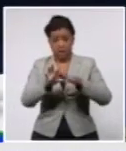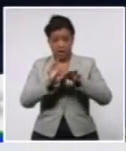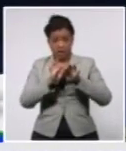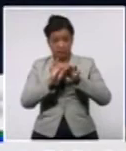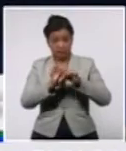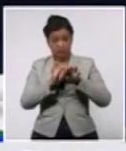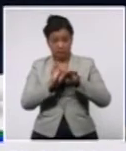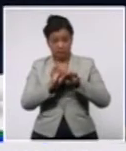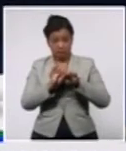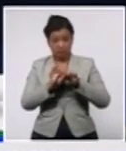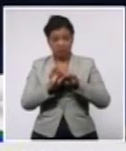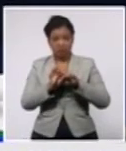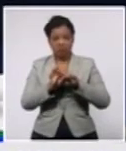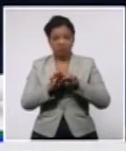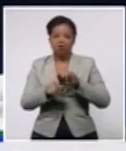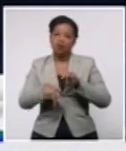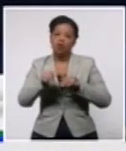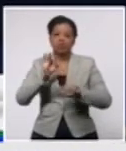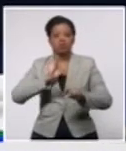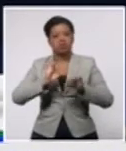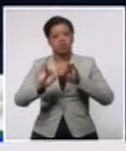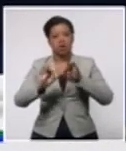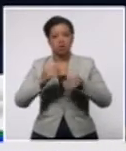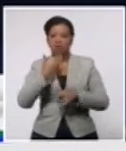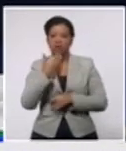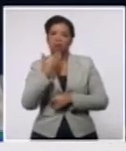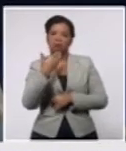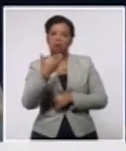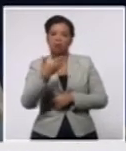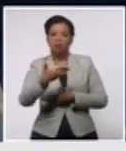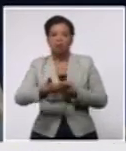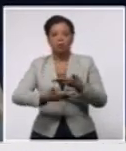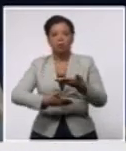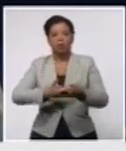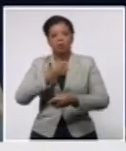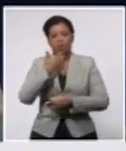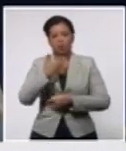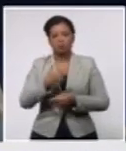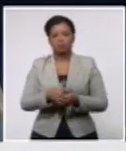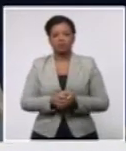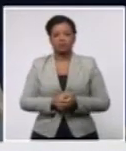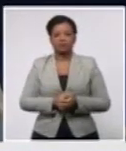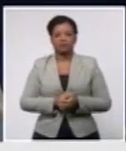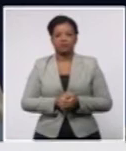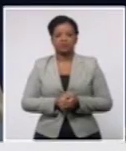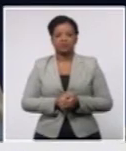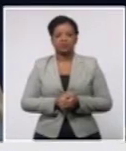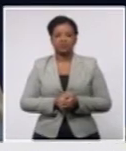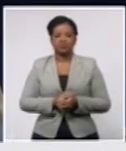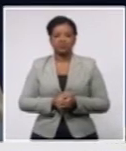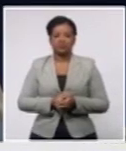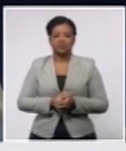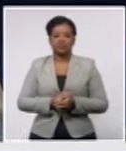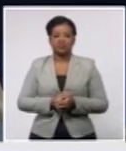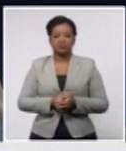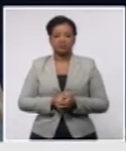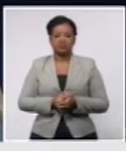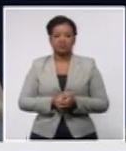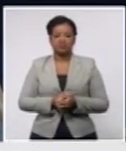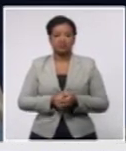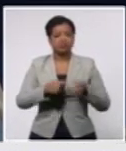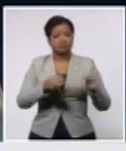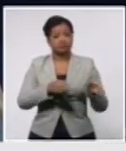relatively stable, and all of them are from Havana, and for 12